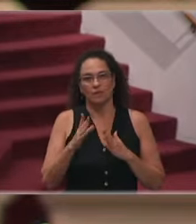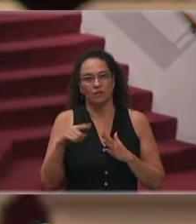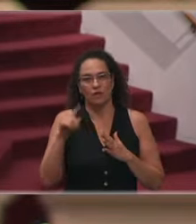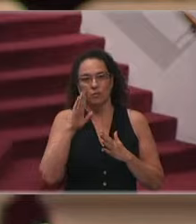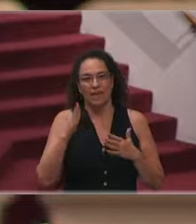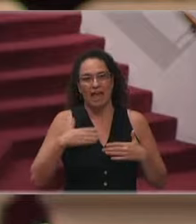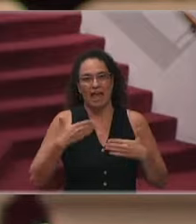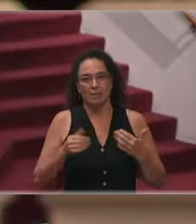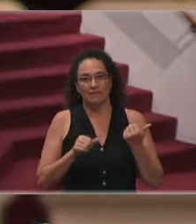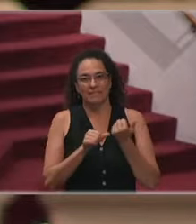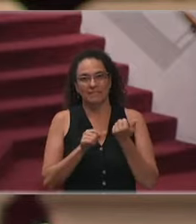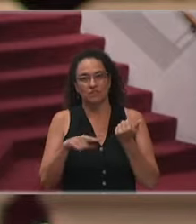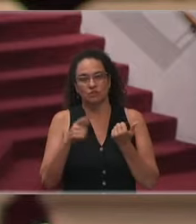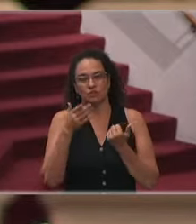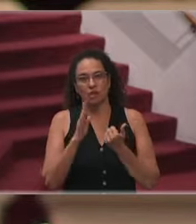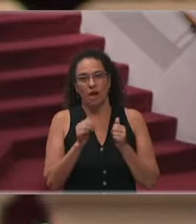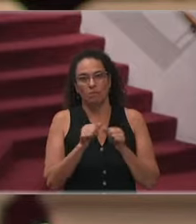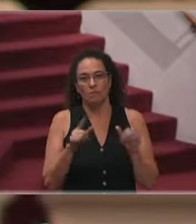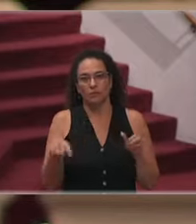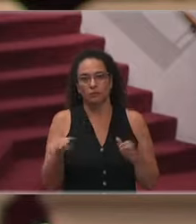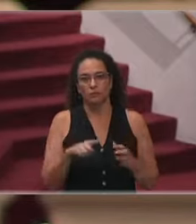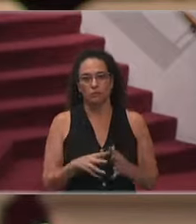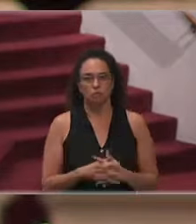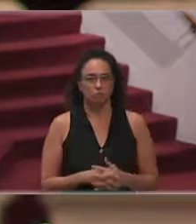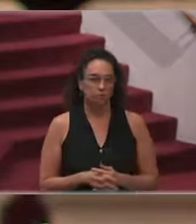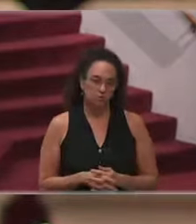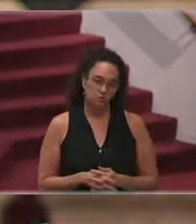you. God bless you. Usher, please come.